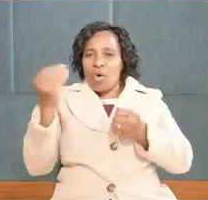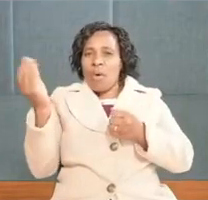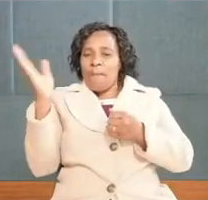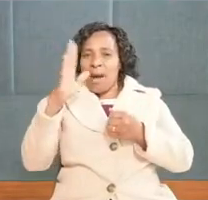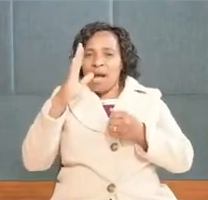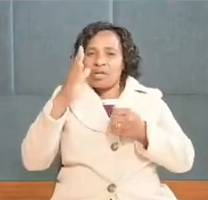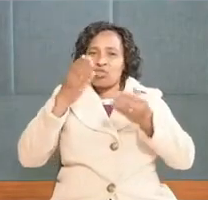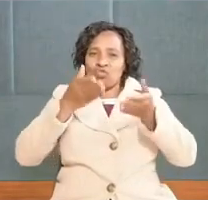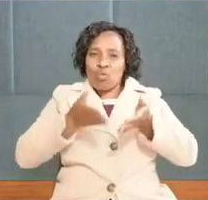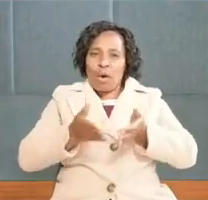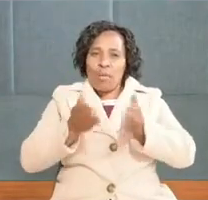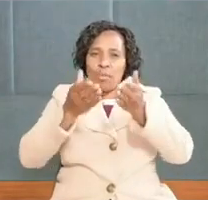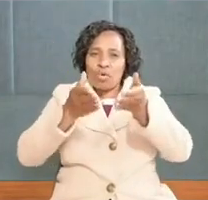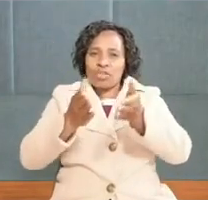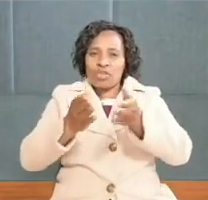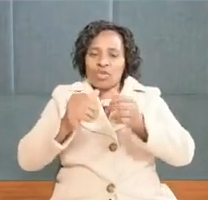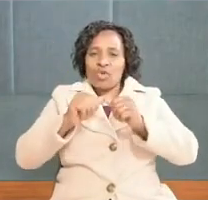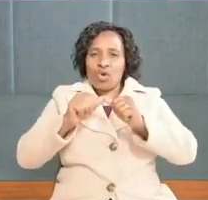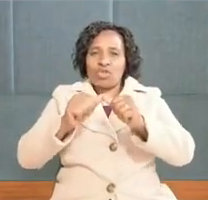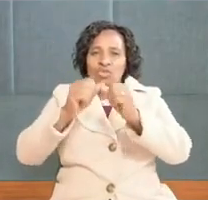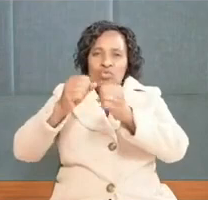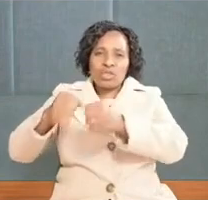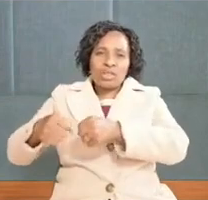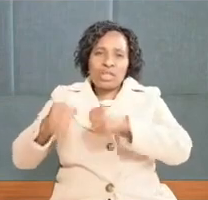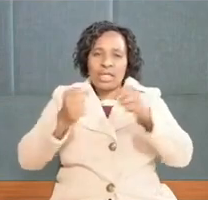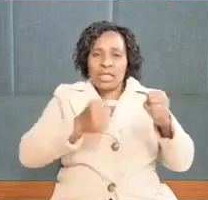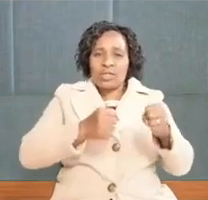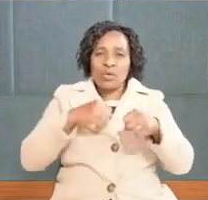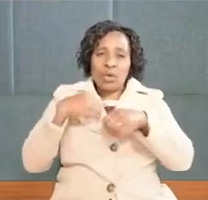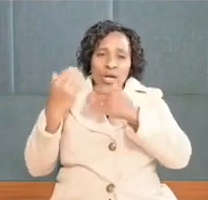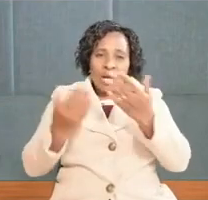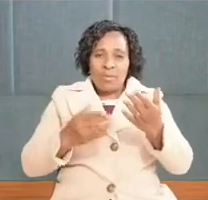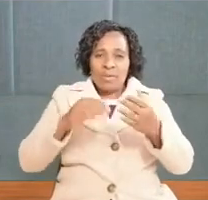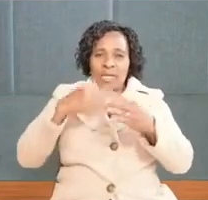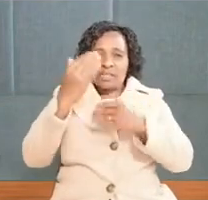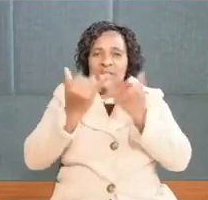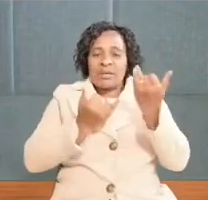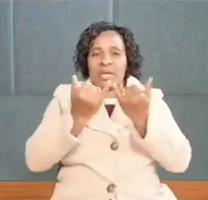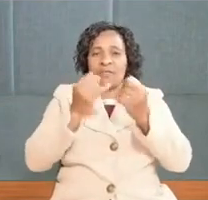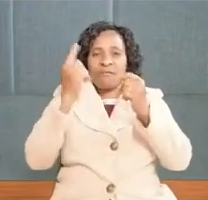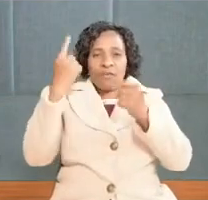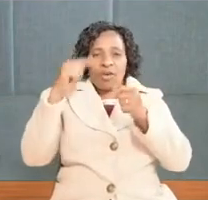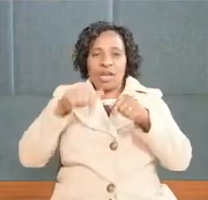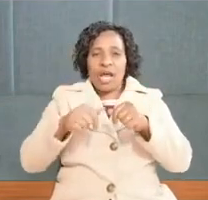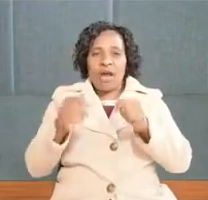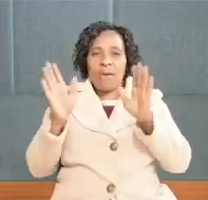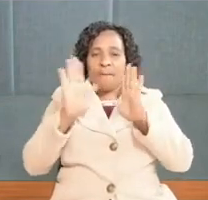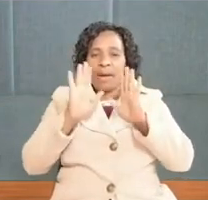boats and continue sailing. Welcome again next Sabbath. For now,